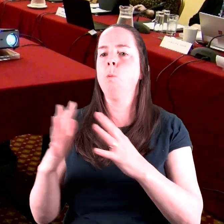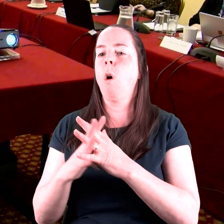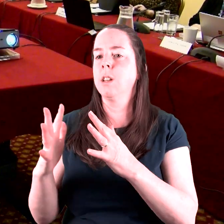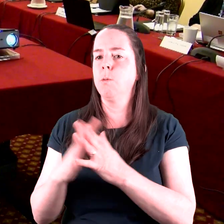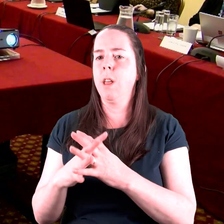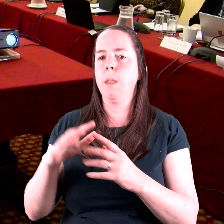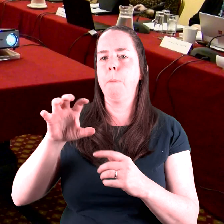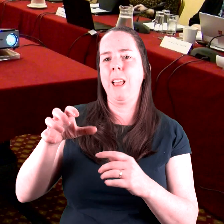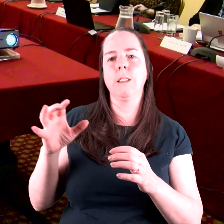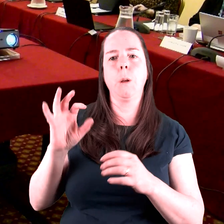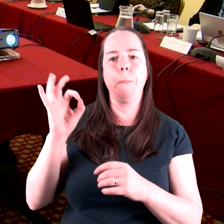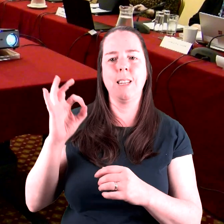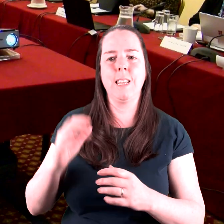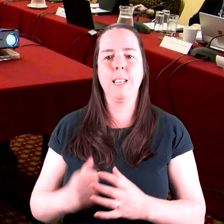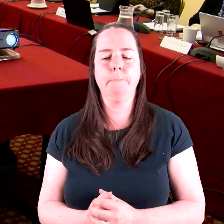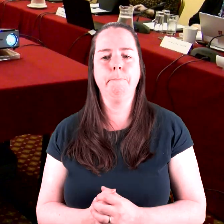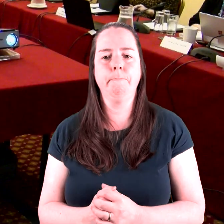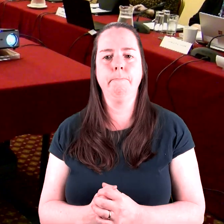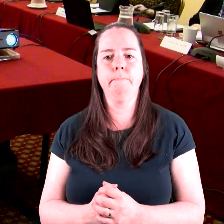Place Committee.